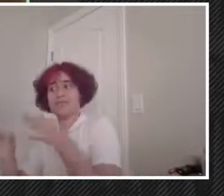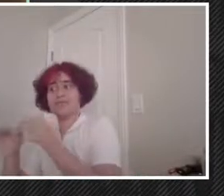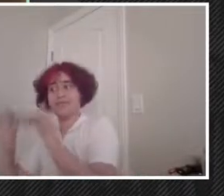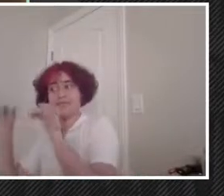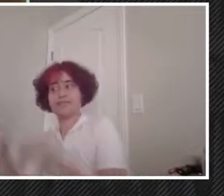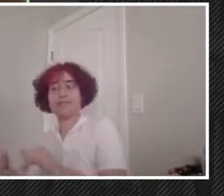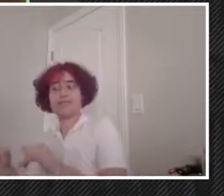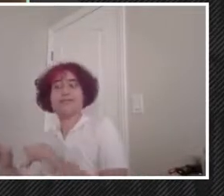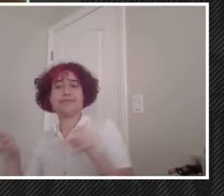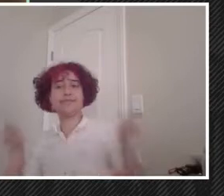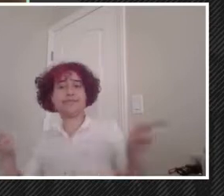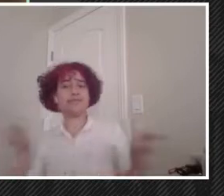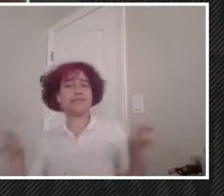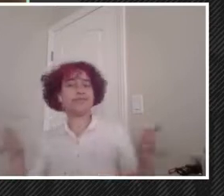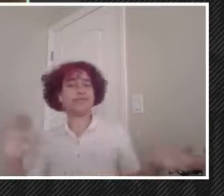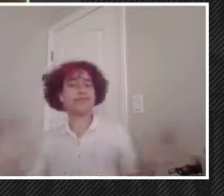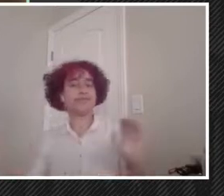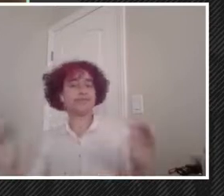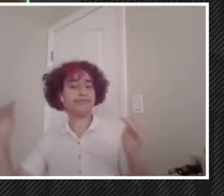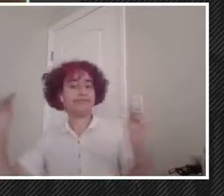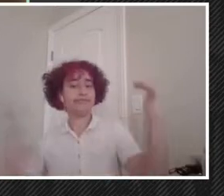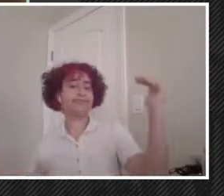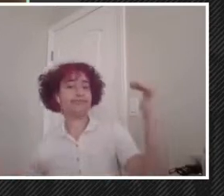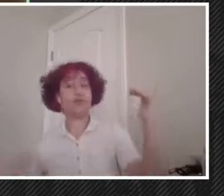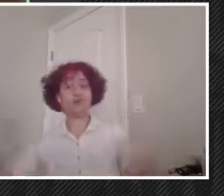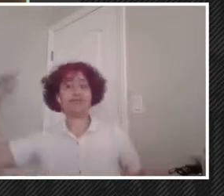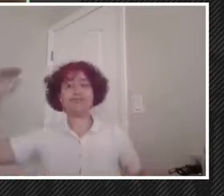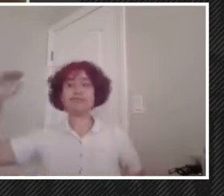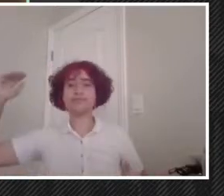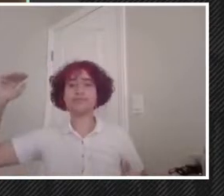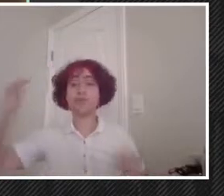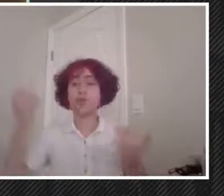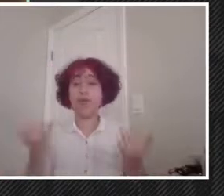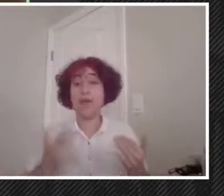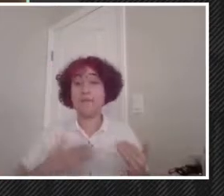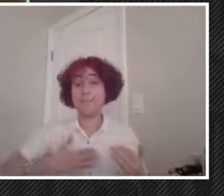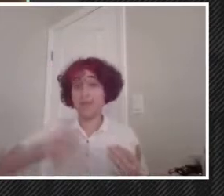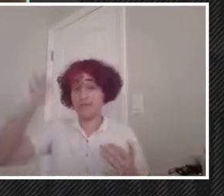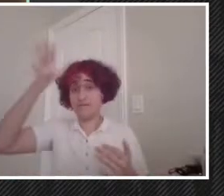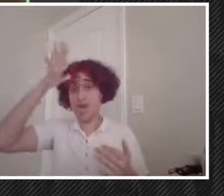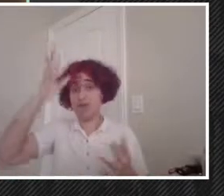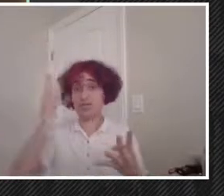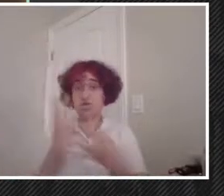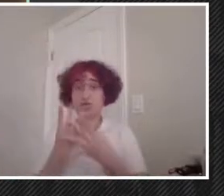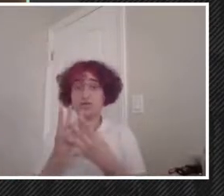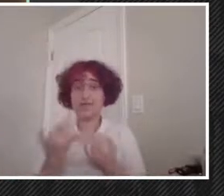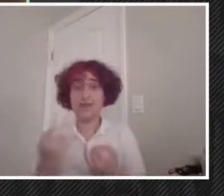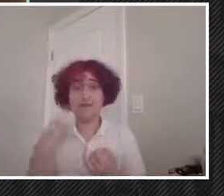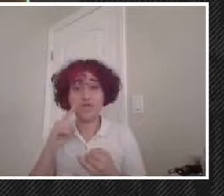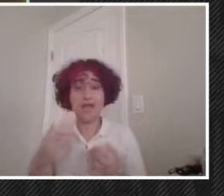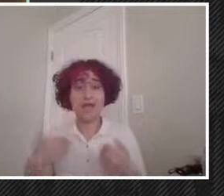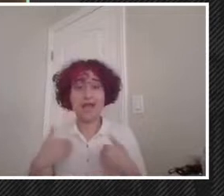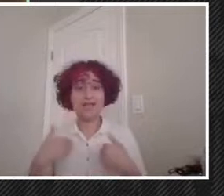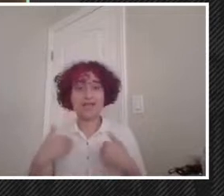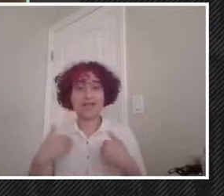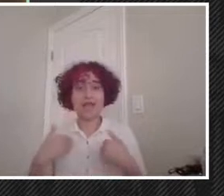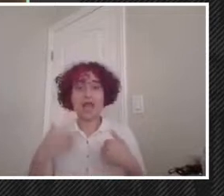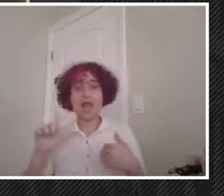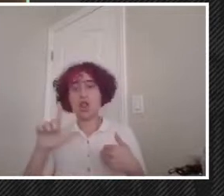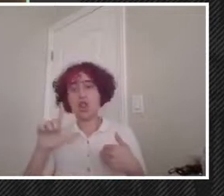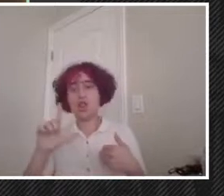in the jail. My father being one of them, who was incarcerated today for possession of a low-level quantity of